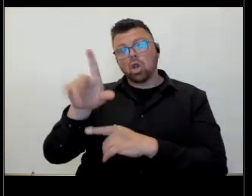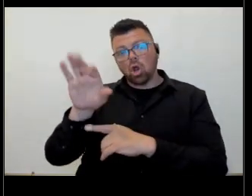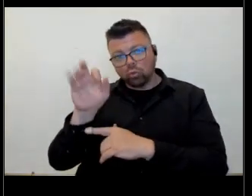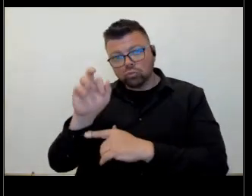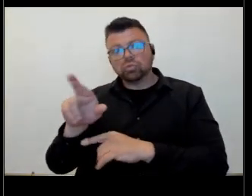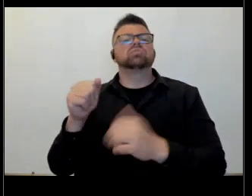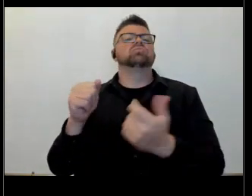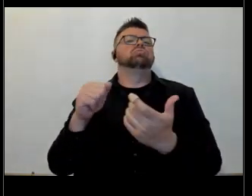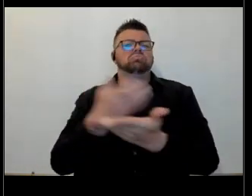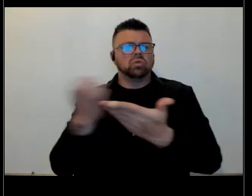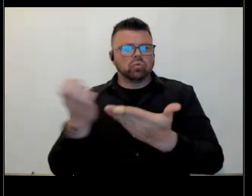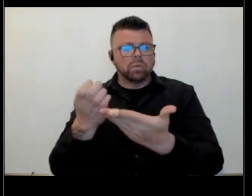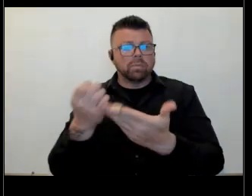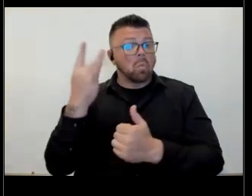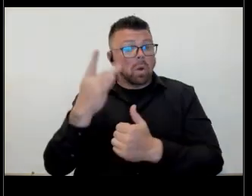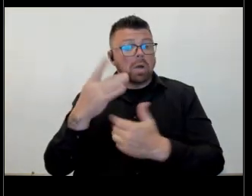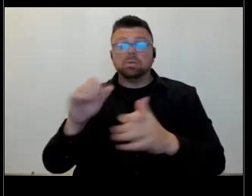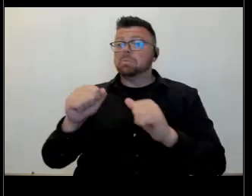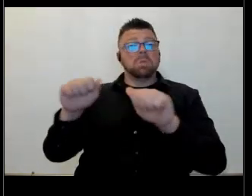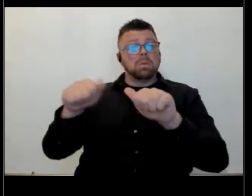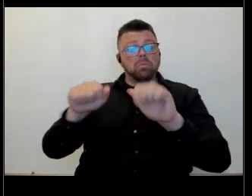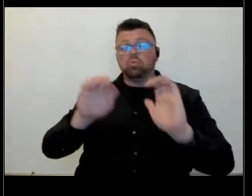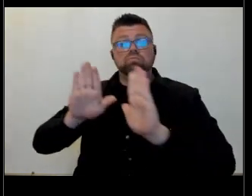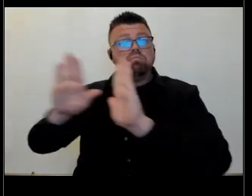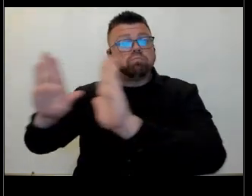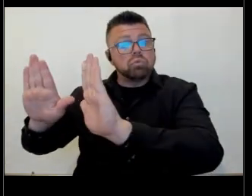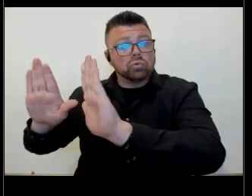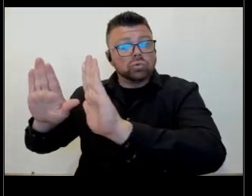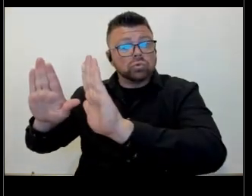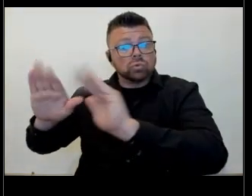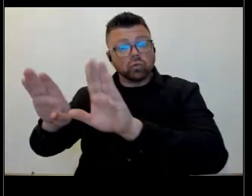to permit a push side approach to the door.